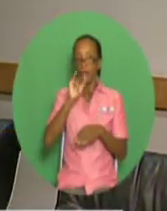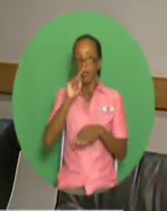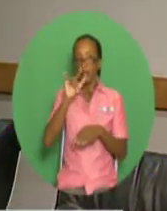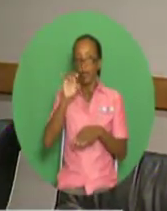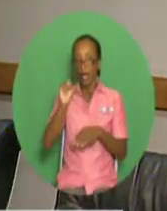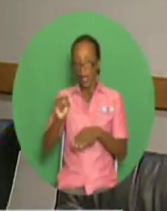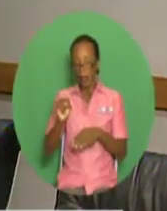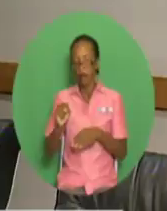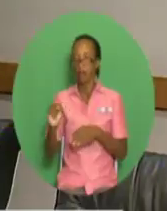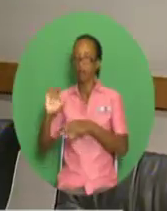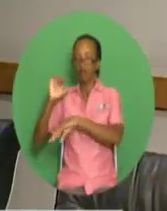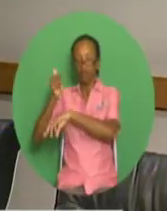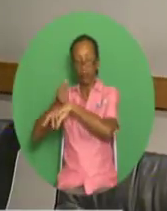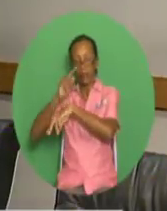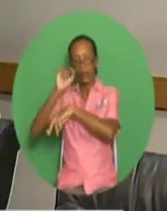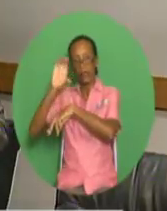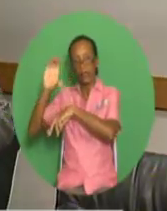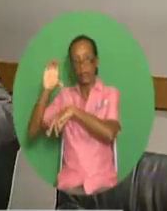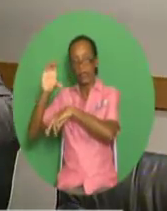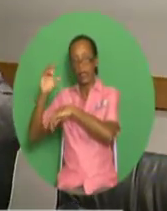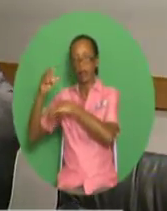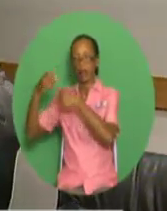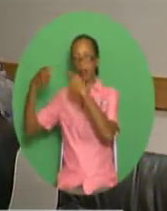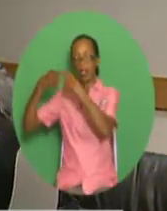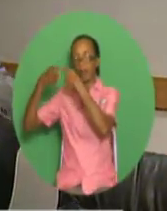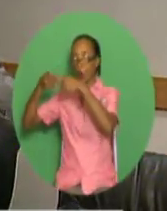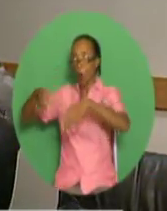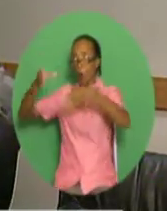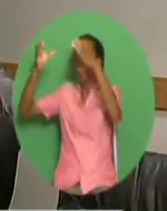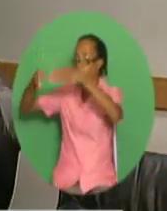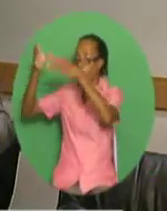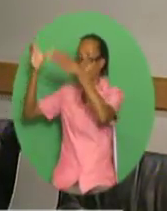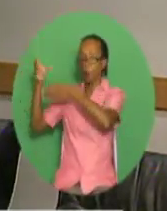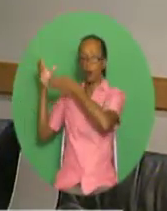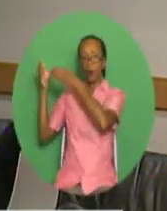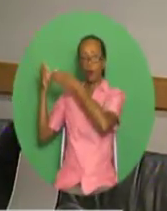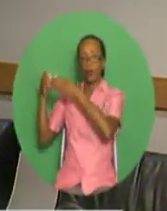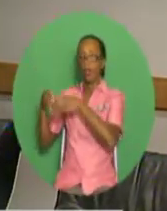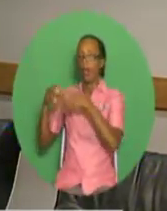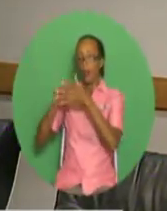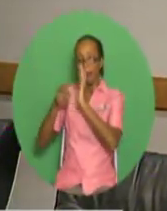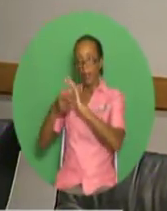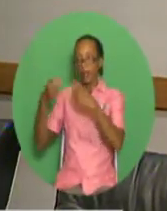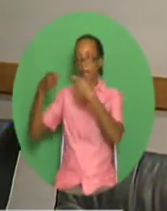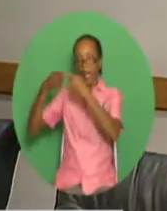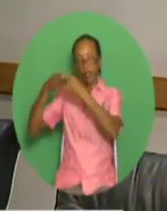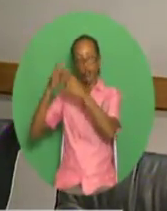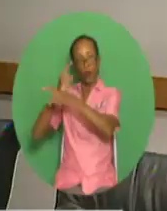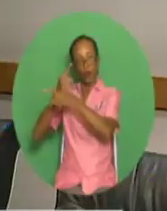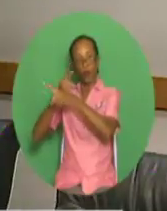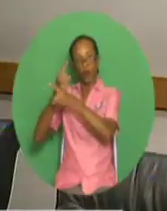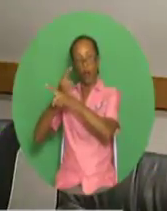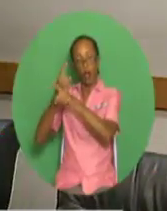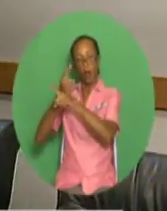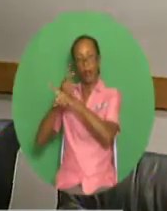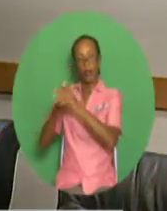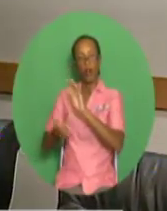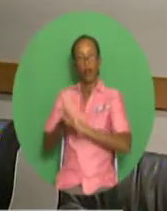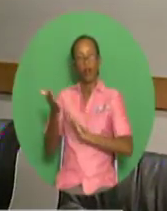a TNTEC substation this year, which is giving the constituency a better flow of electricity and current without.